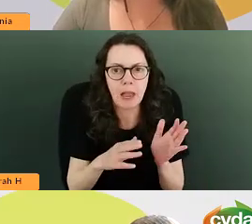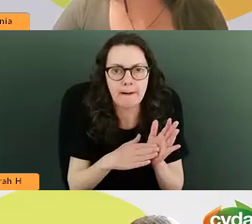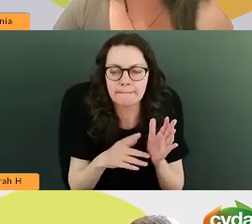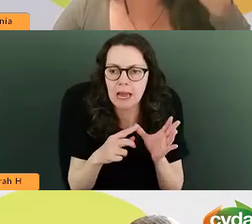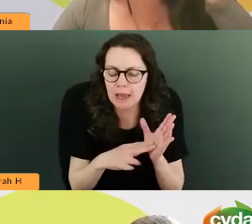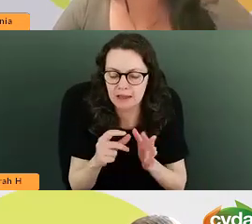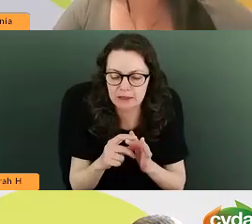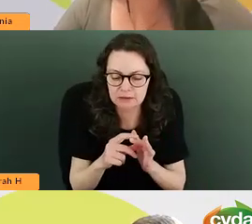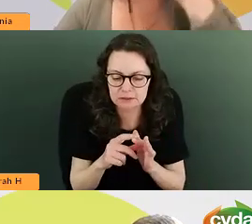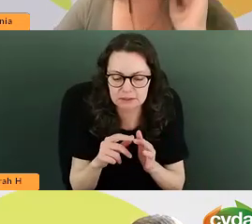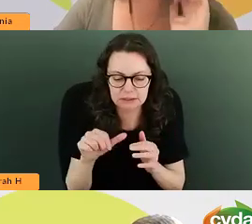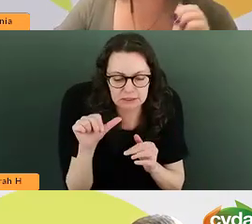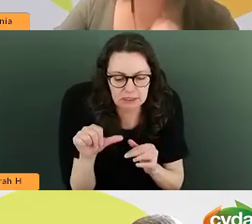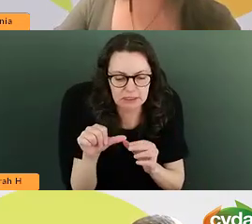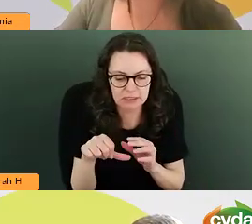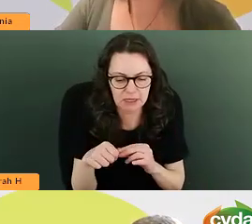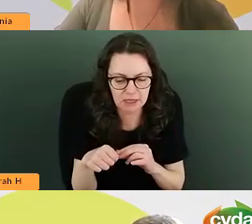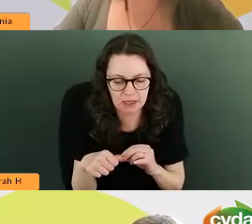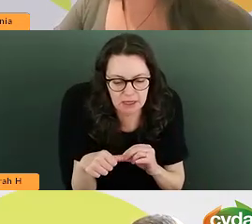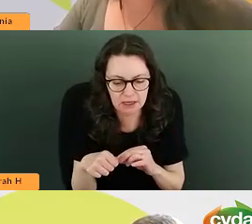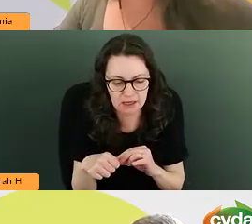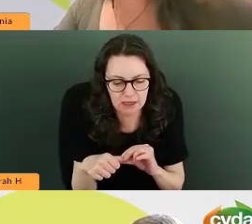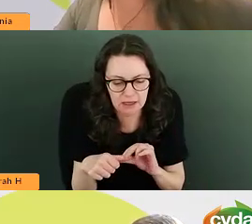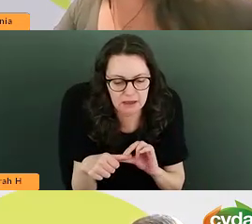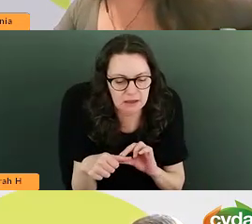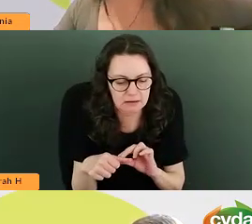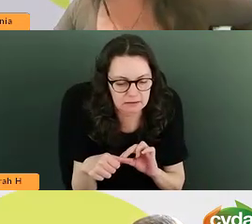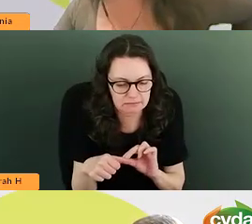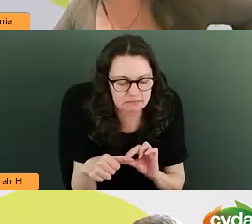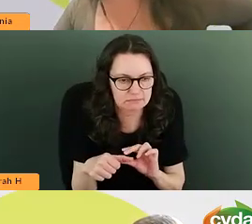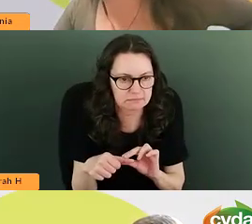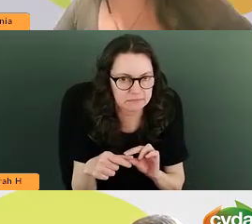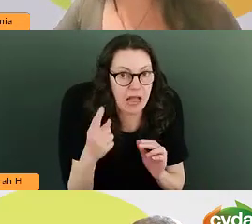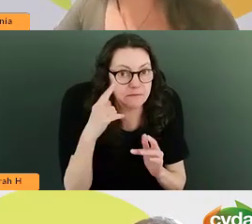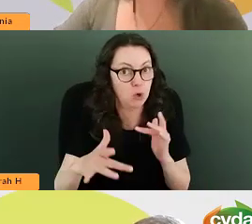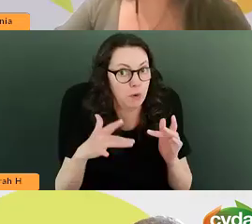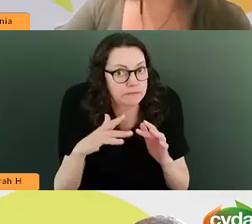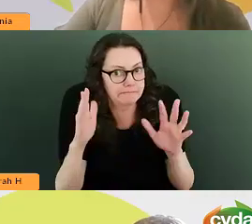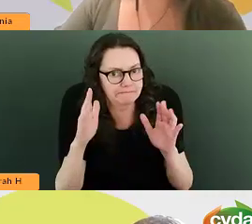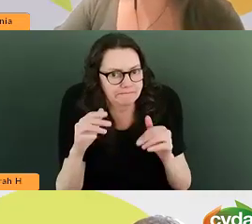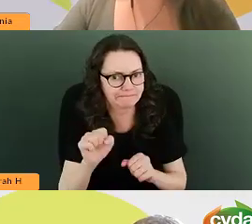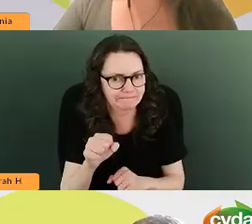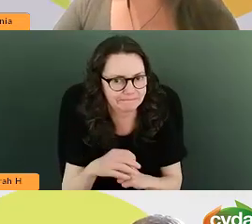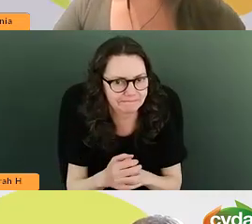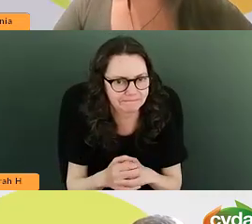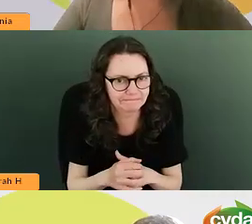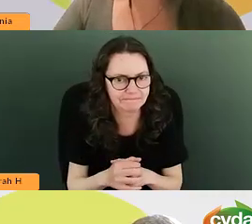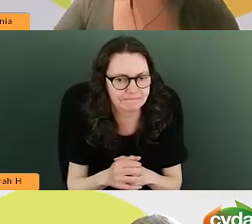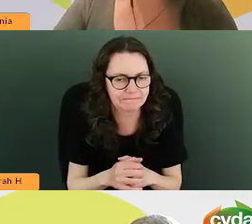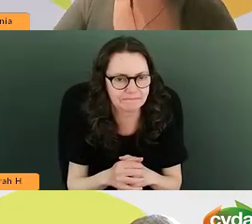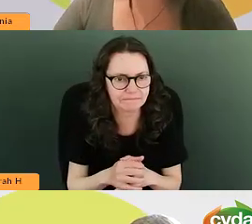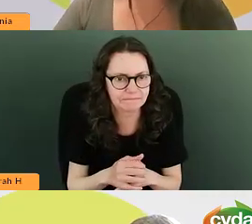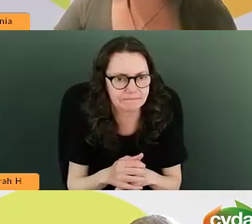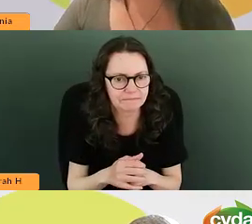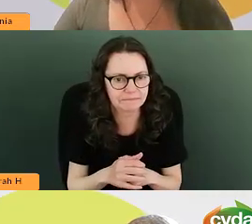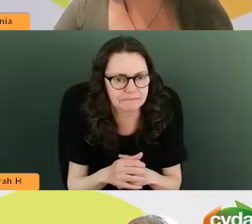And yeah, jump in to show you the website and all of the resources. So if